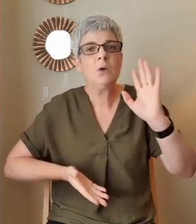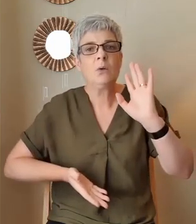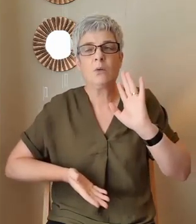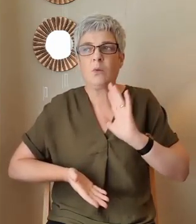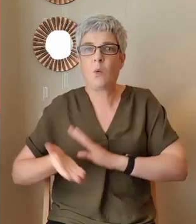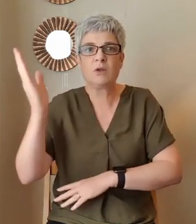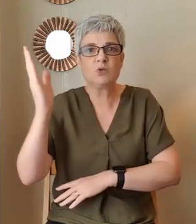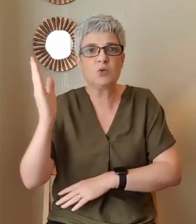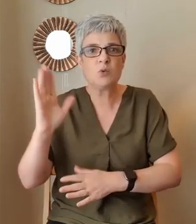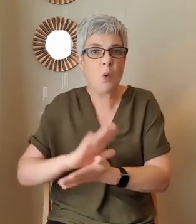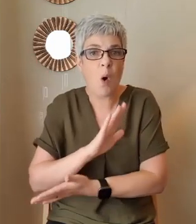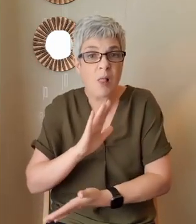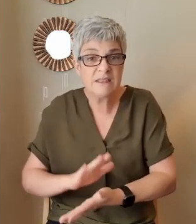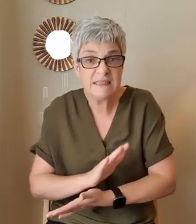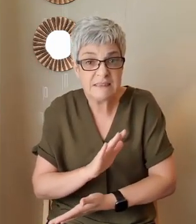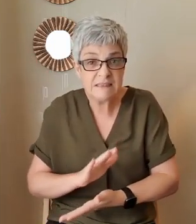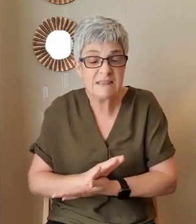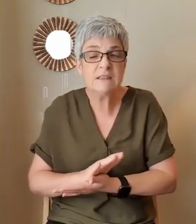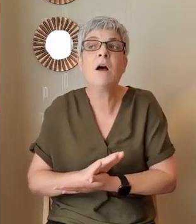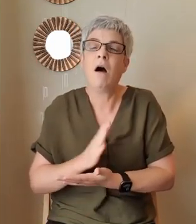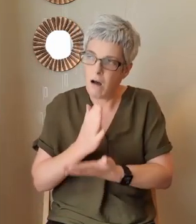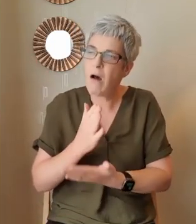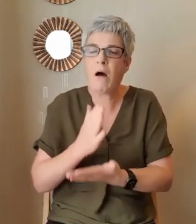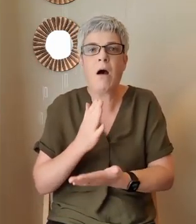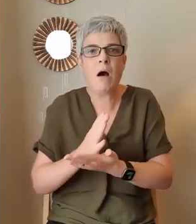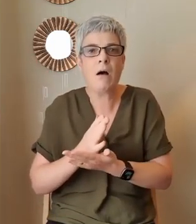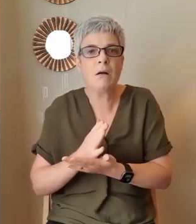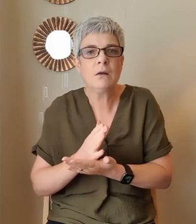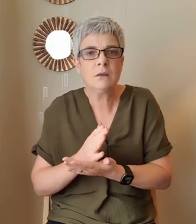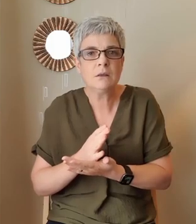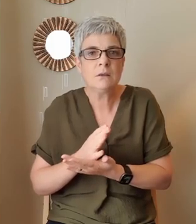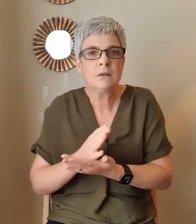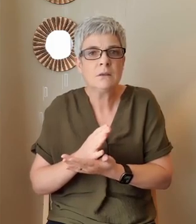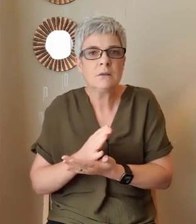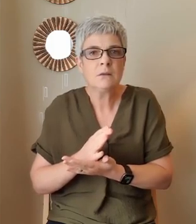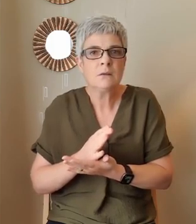to the holidays that we, oh yes, quickly, the